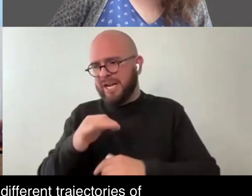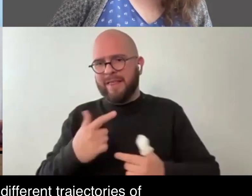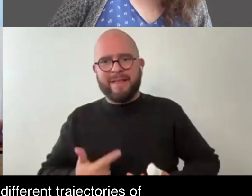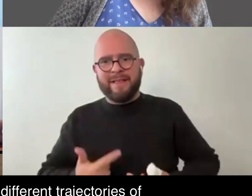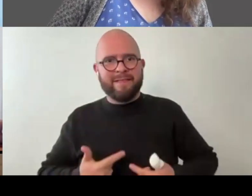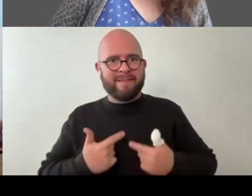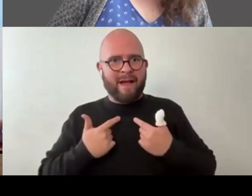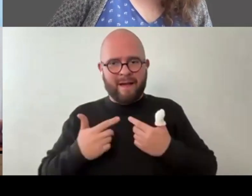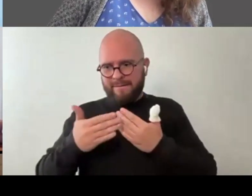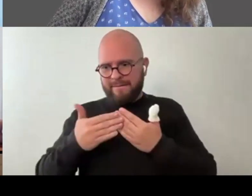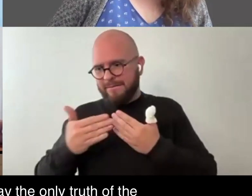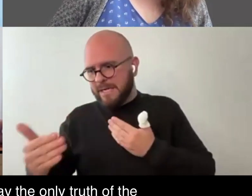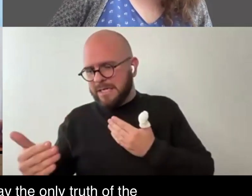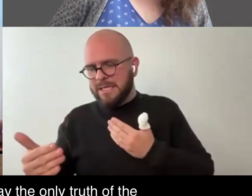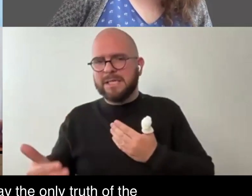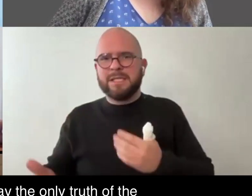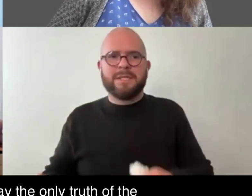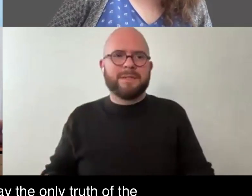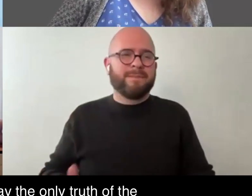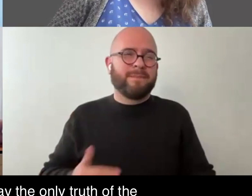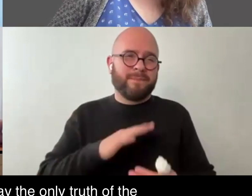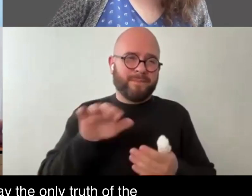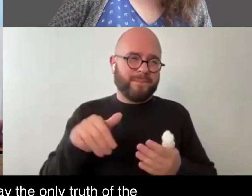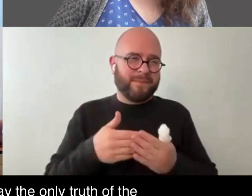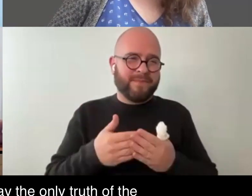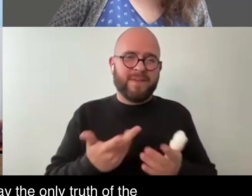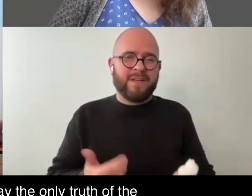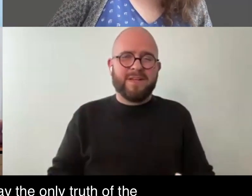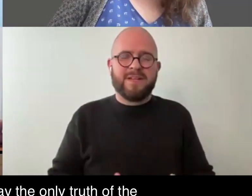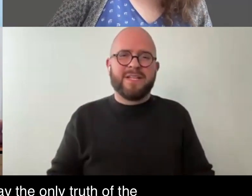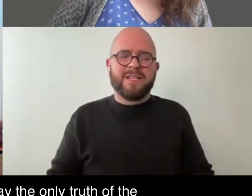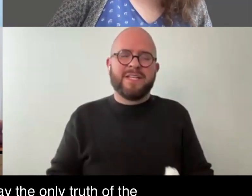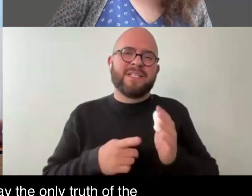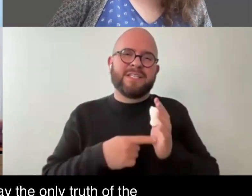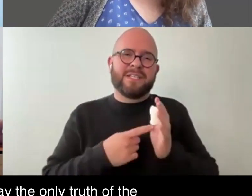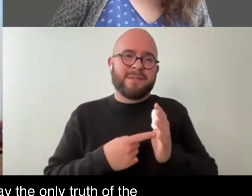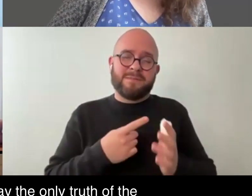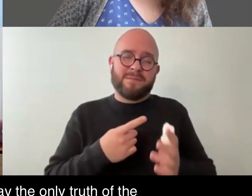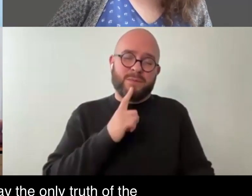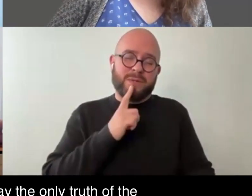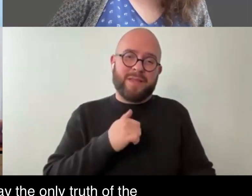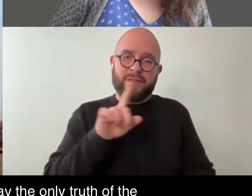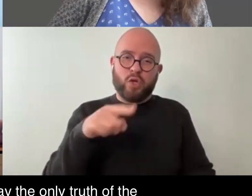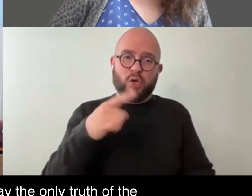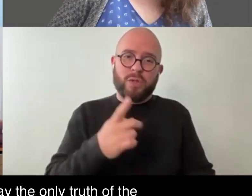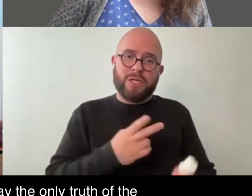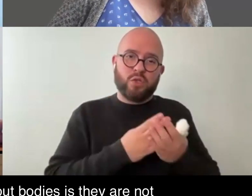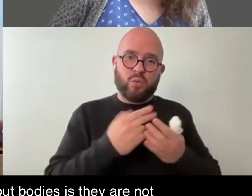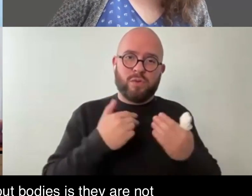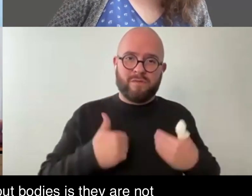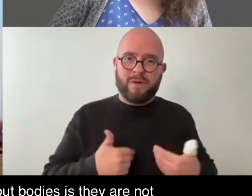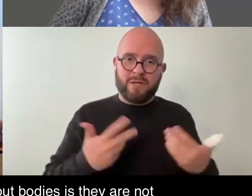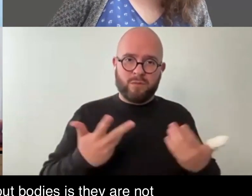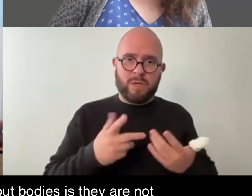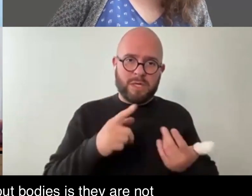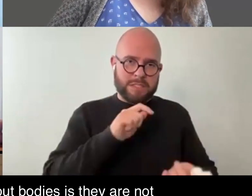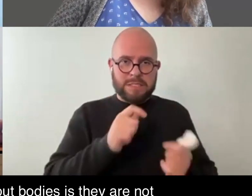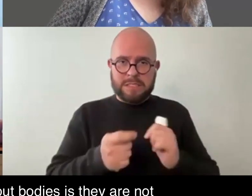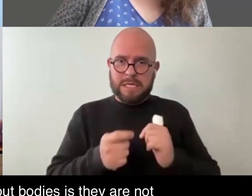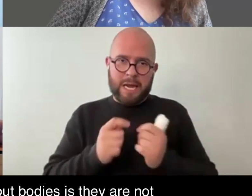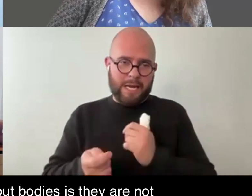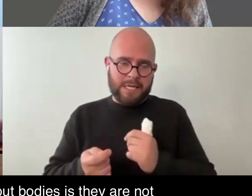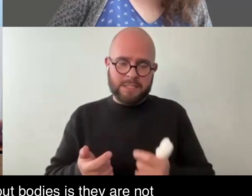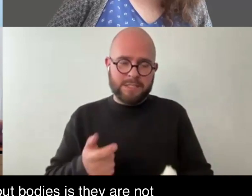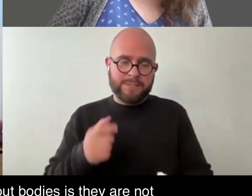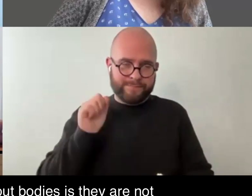that. I sometimes like to say the only truth of the body is change, right? That's the one thing we can say for sure about